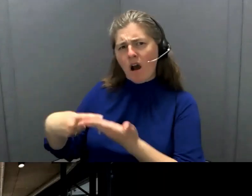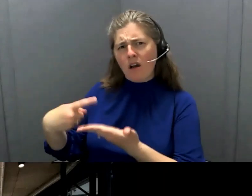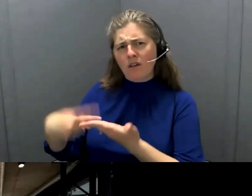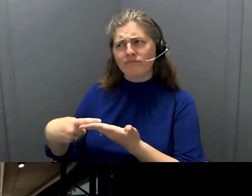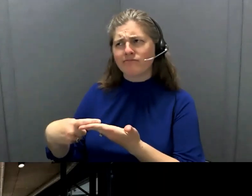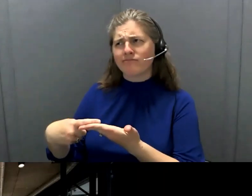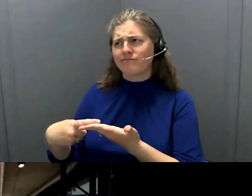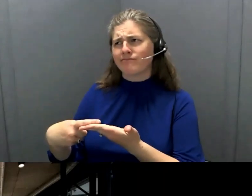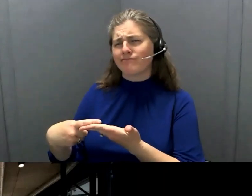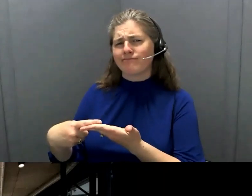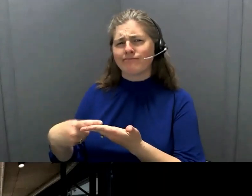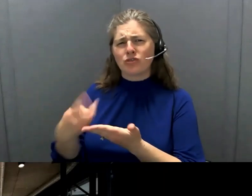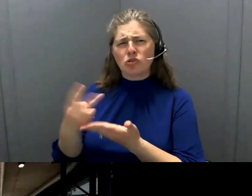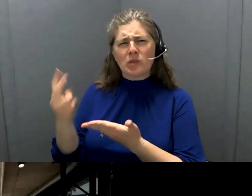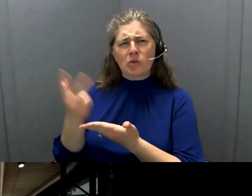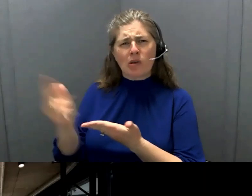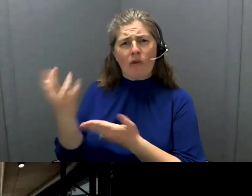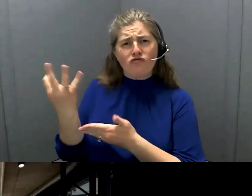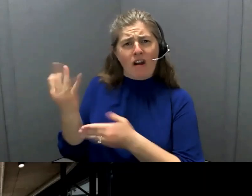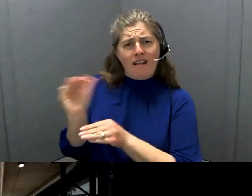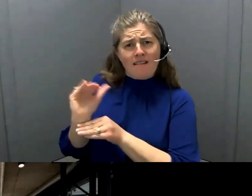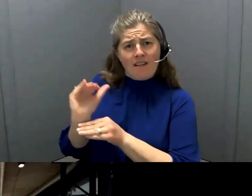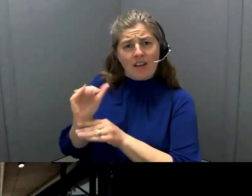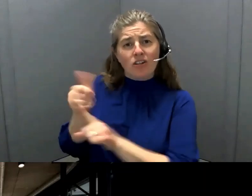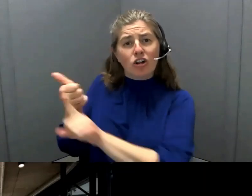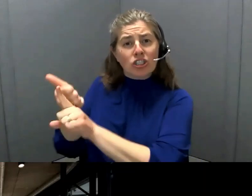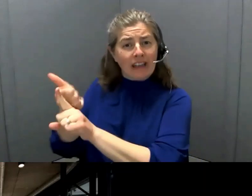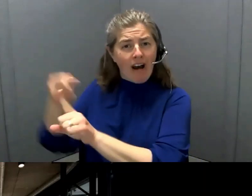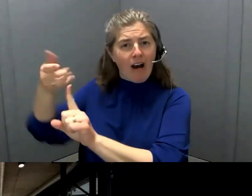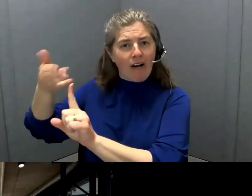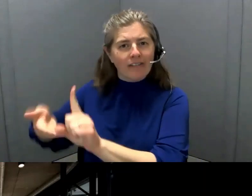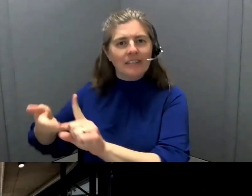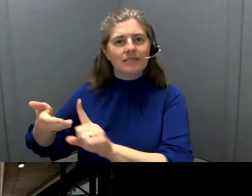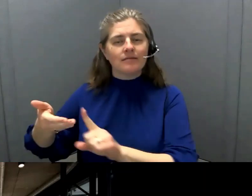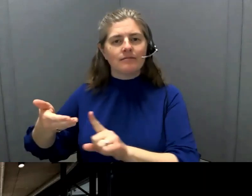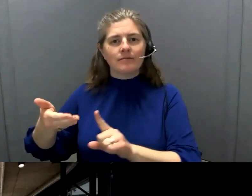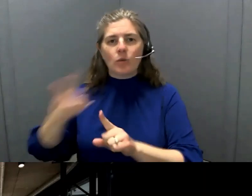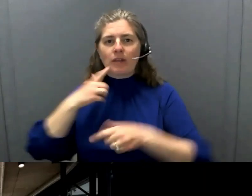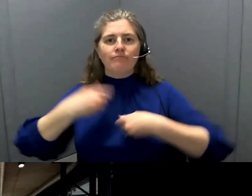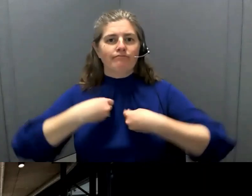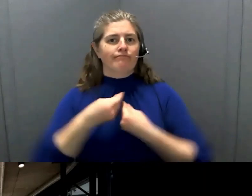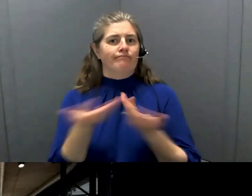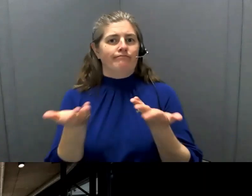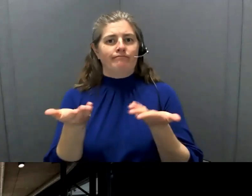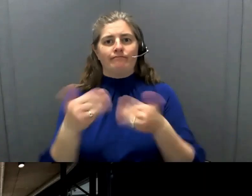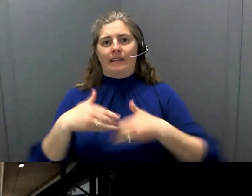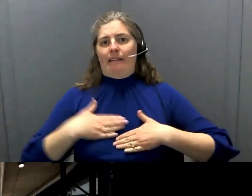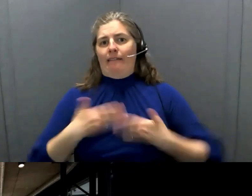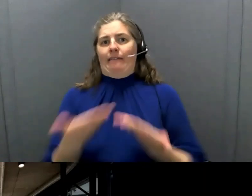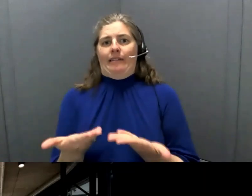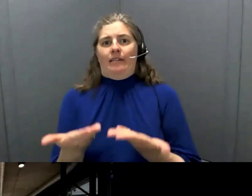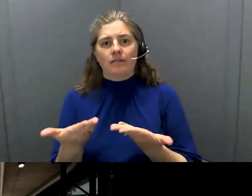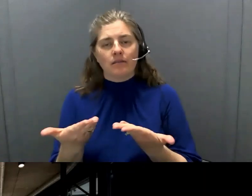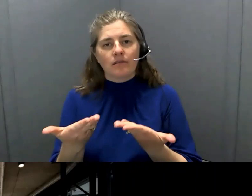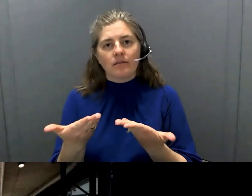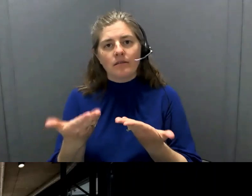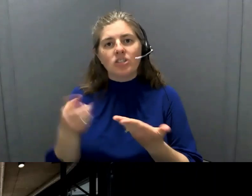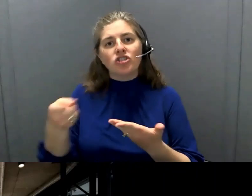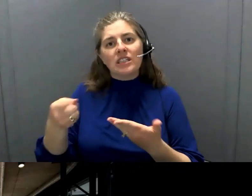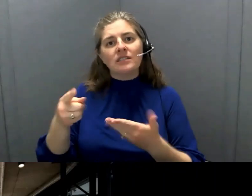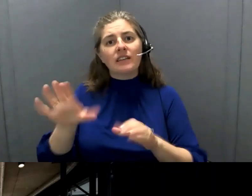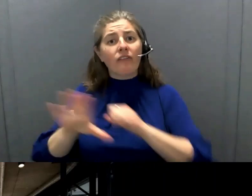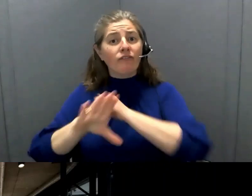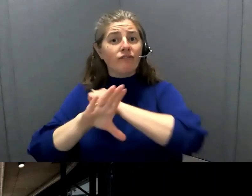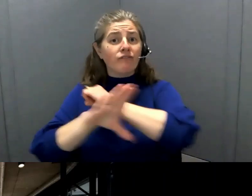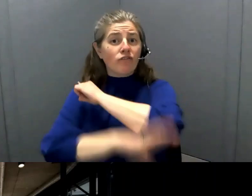Friday evenings ago, because she also is one of those selfless among our colleagues who did one of our fall